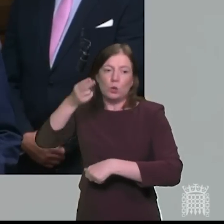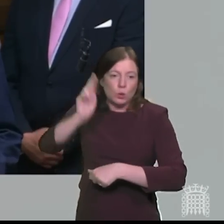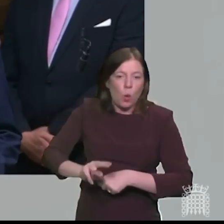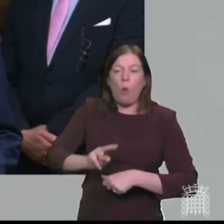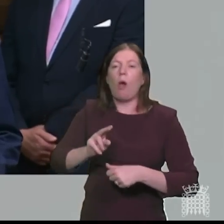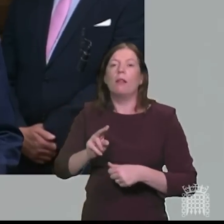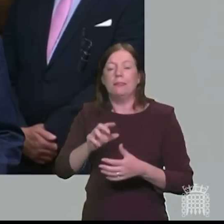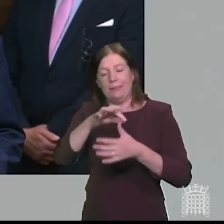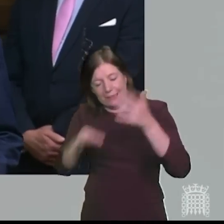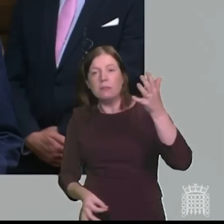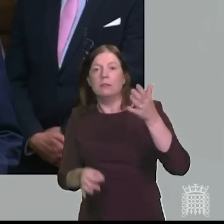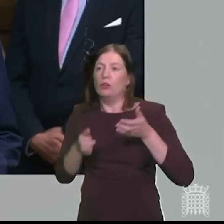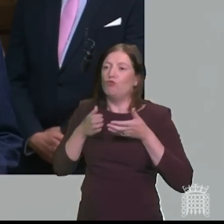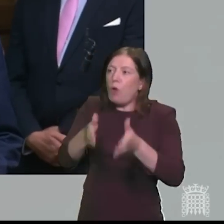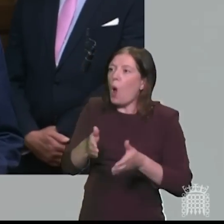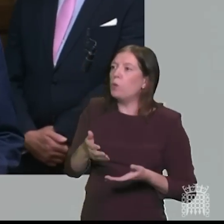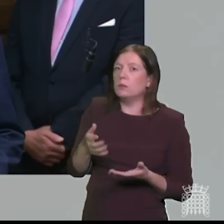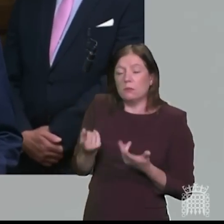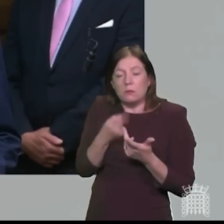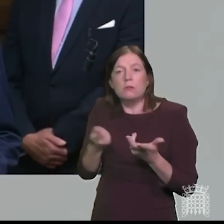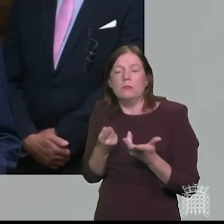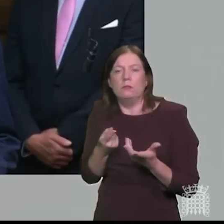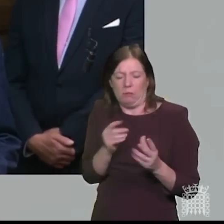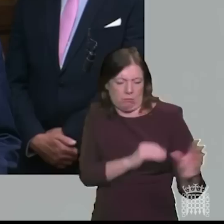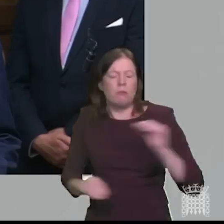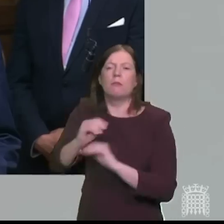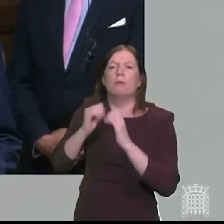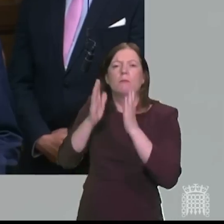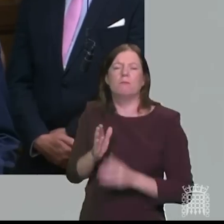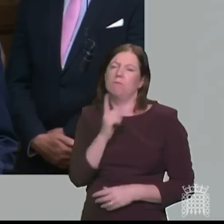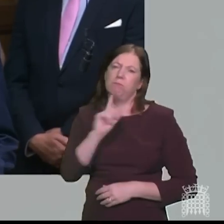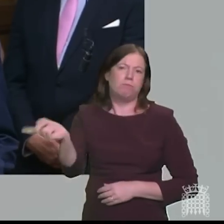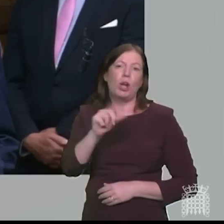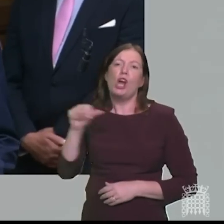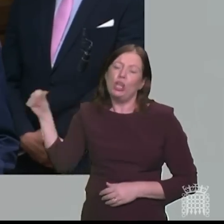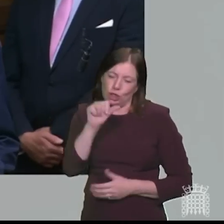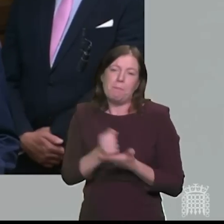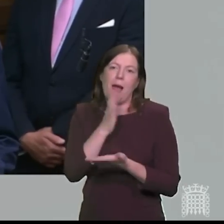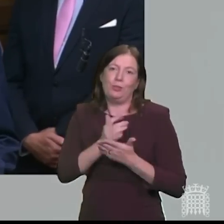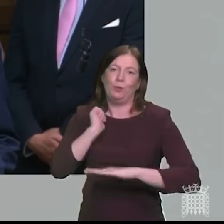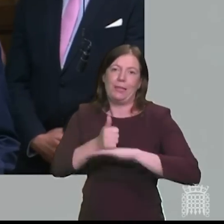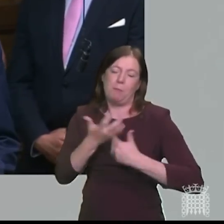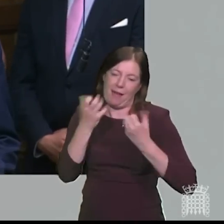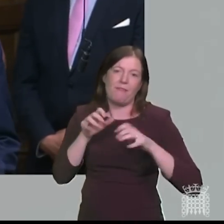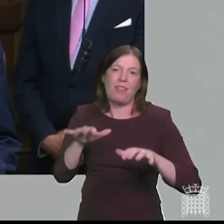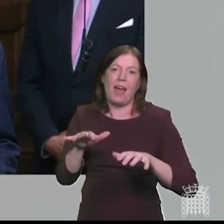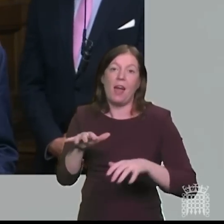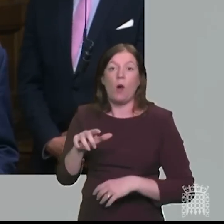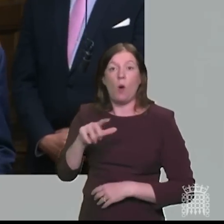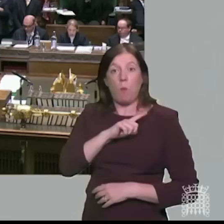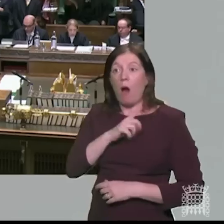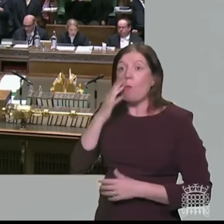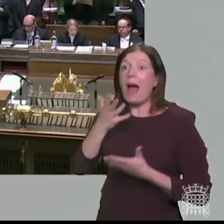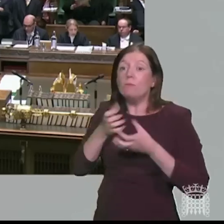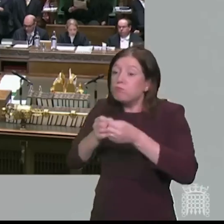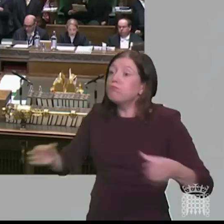on local roads, local schools and local health services for the communities impacted by those